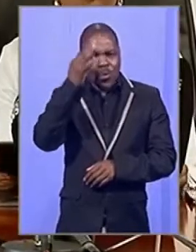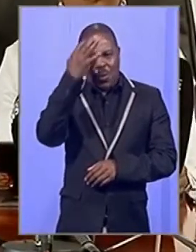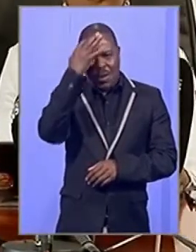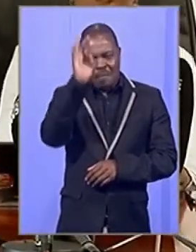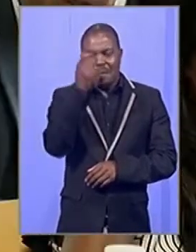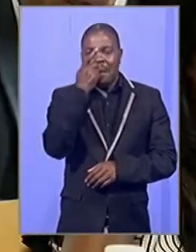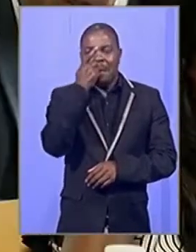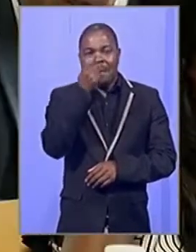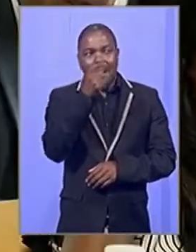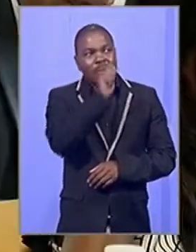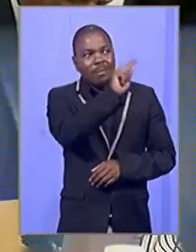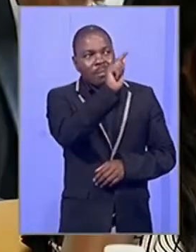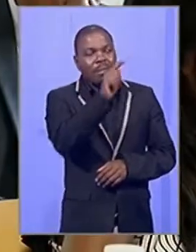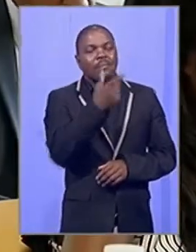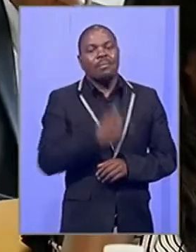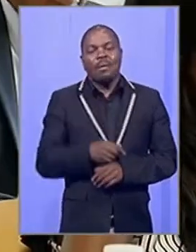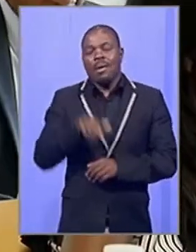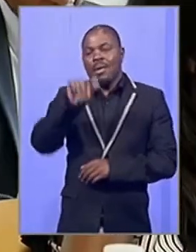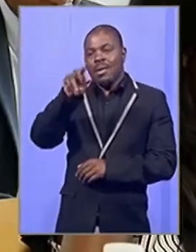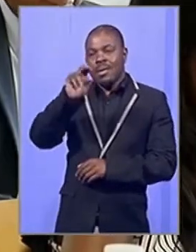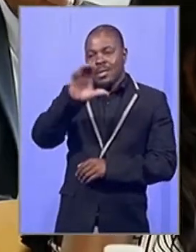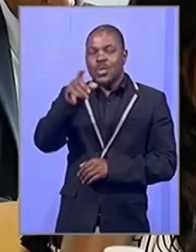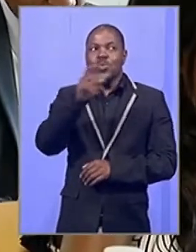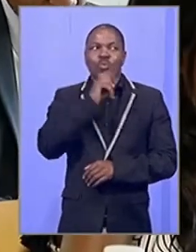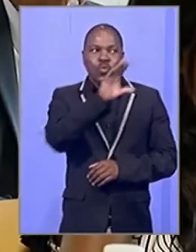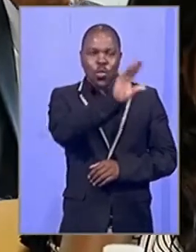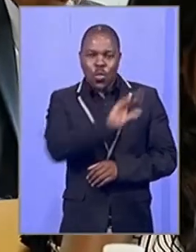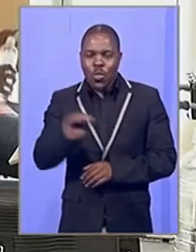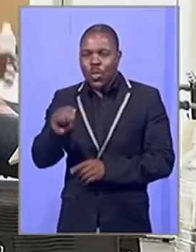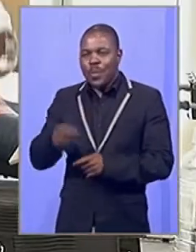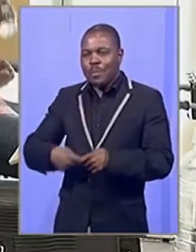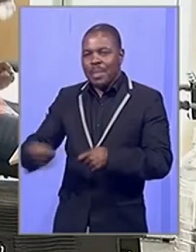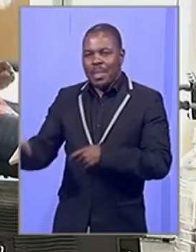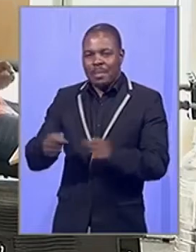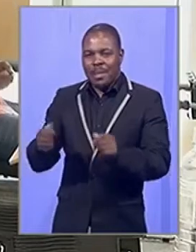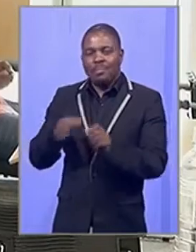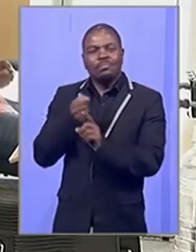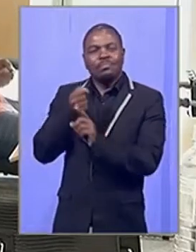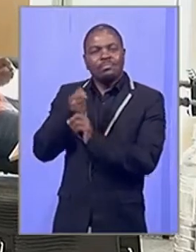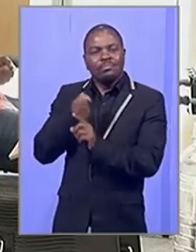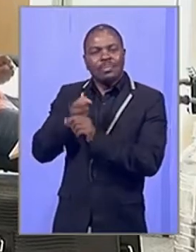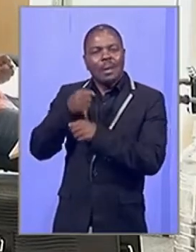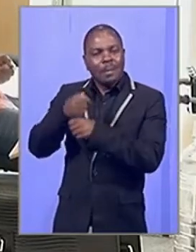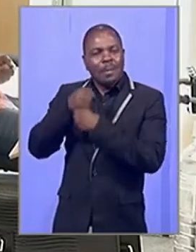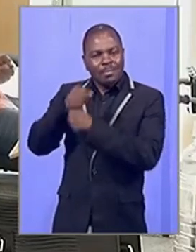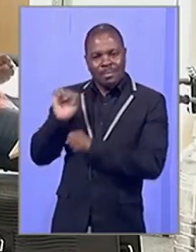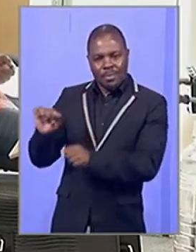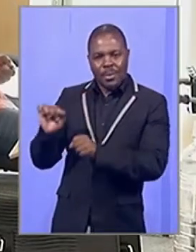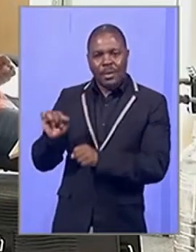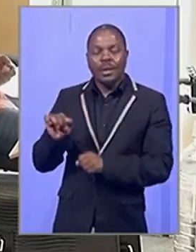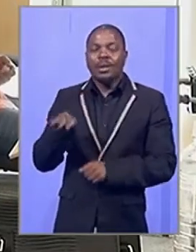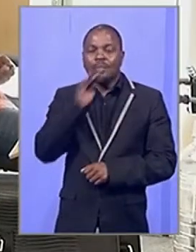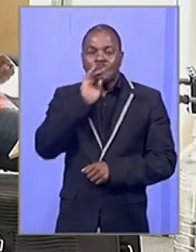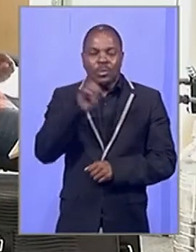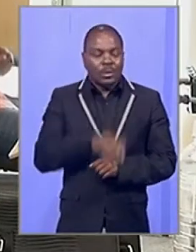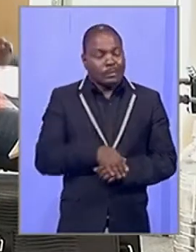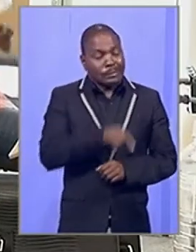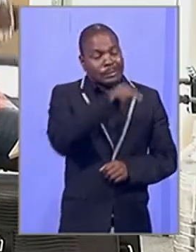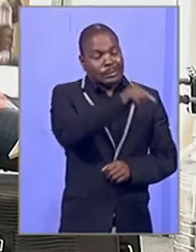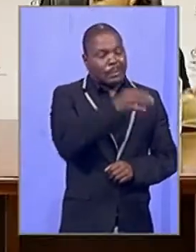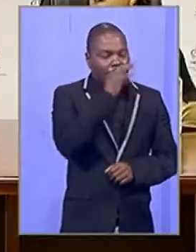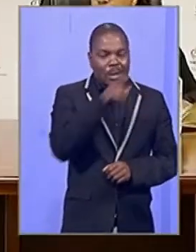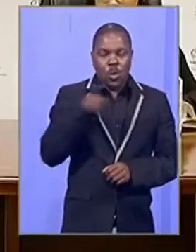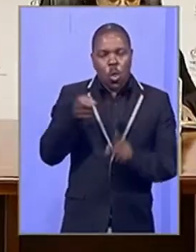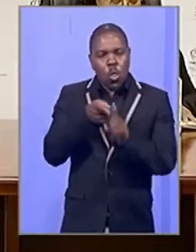ngoka kemonokeng ke bontlhopheng ba ANC e bakile dingongorego tsa gore Ramaphosa o gatakakile melawana ya the Executive Ethics